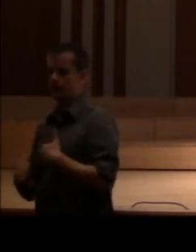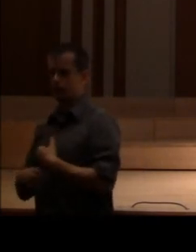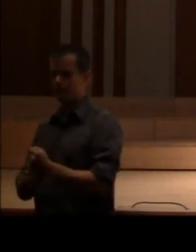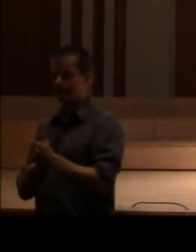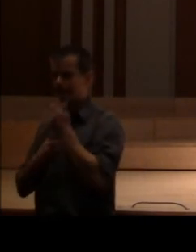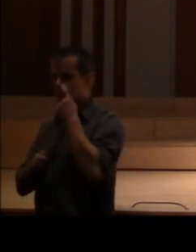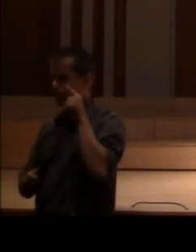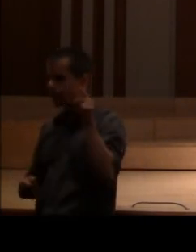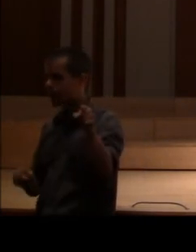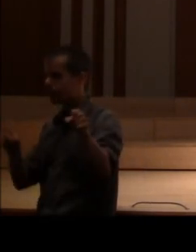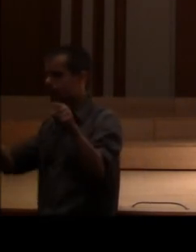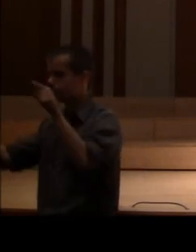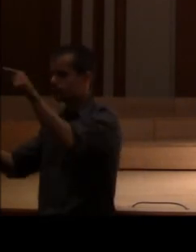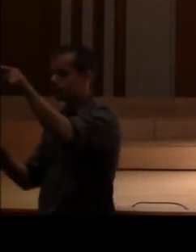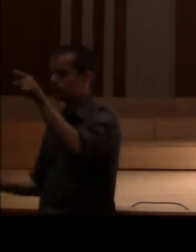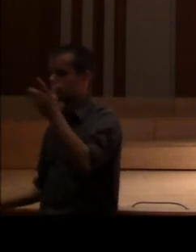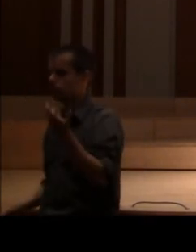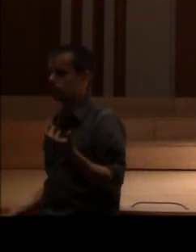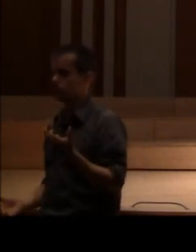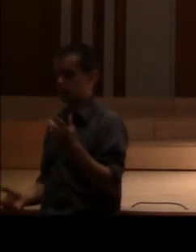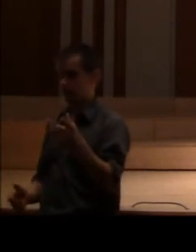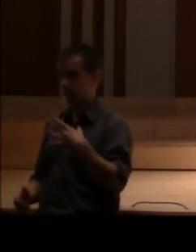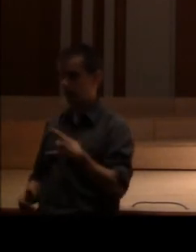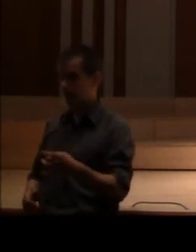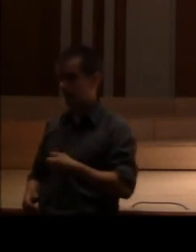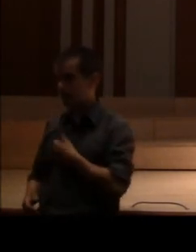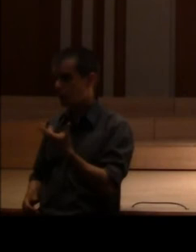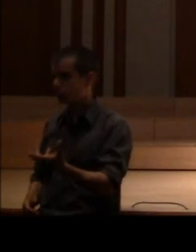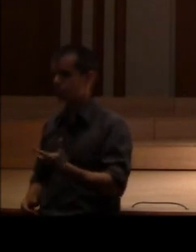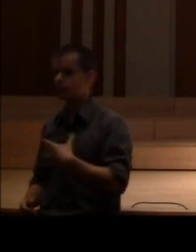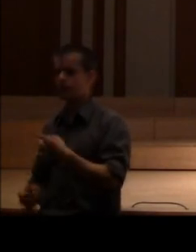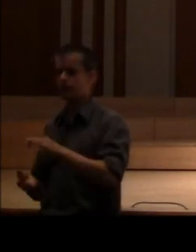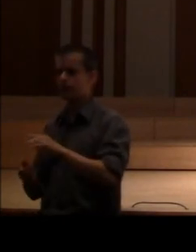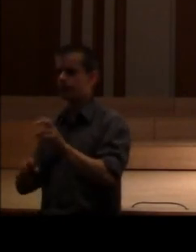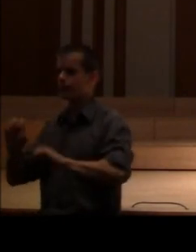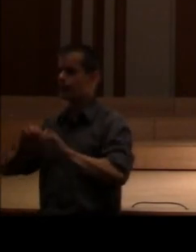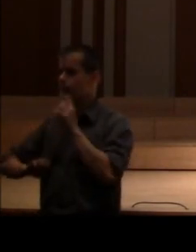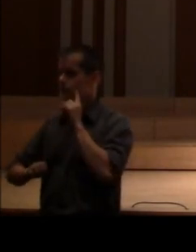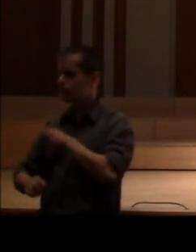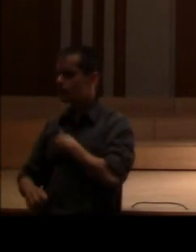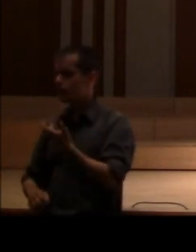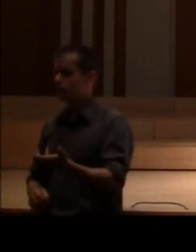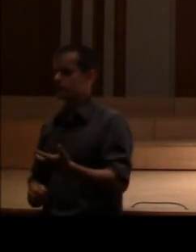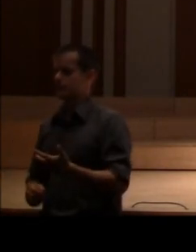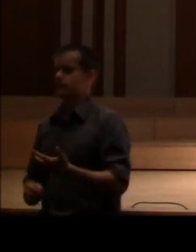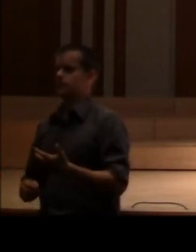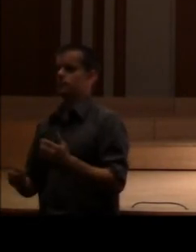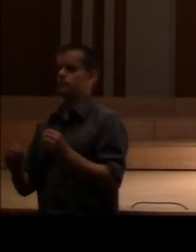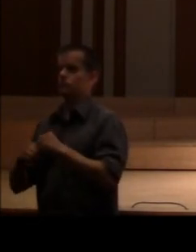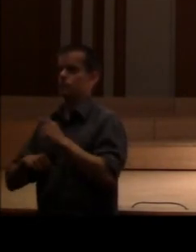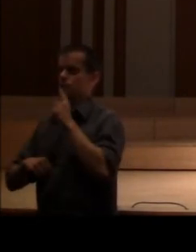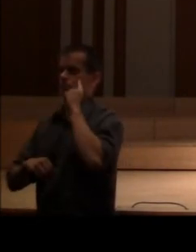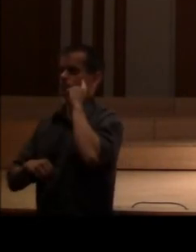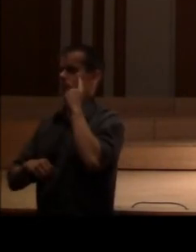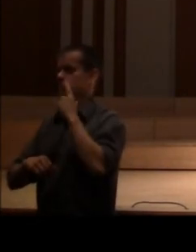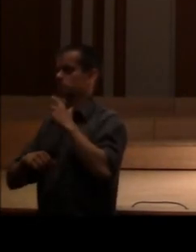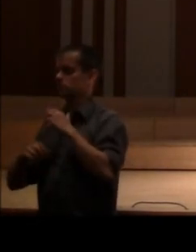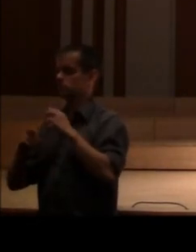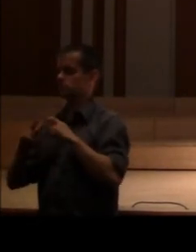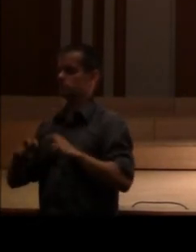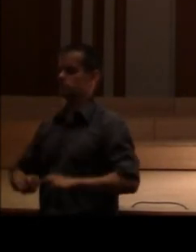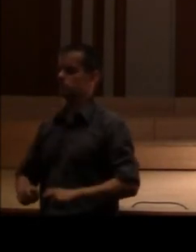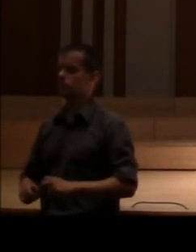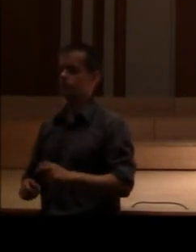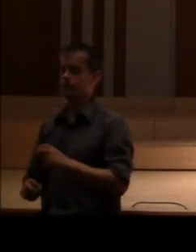newspaper will be interested in reading if they like poetry and they like doing evaluations of poetry. So I think it definitely allowed me to consider that my